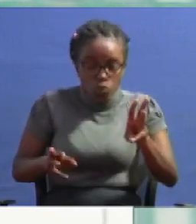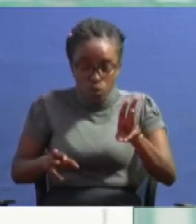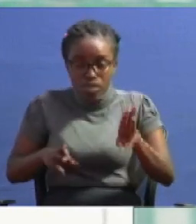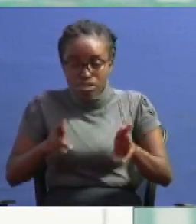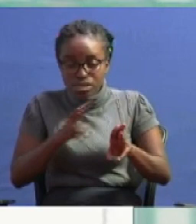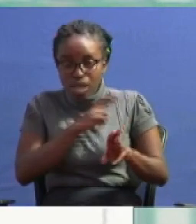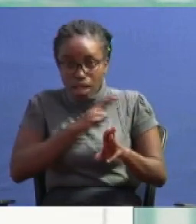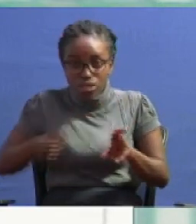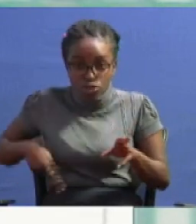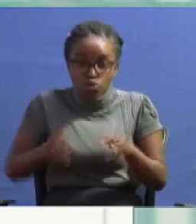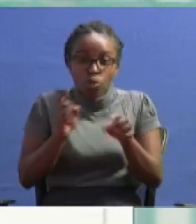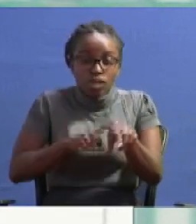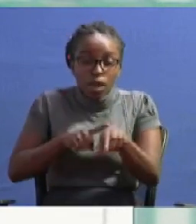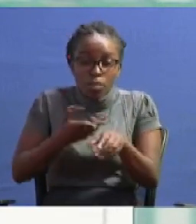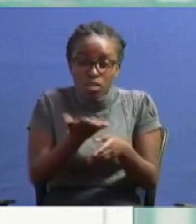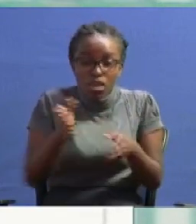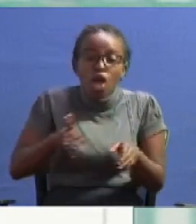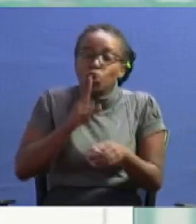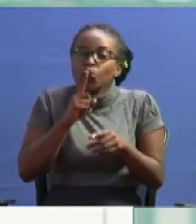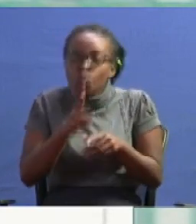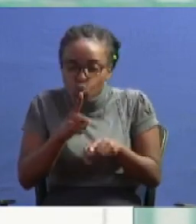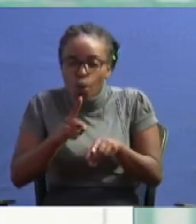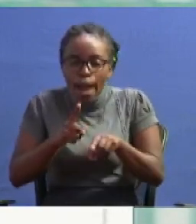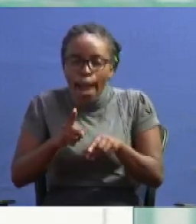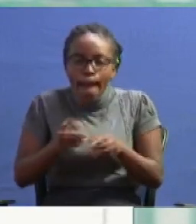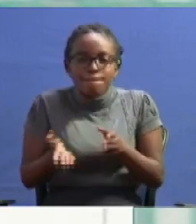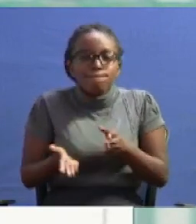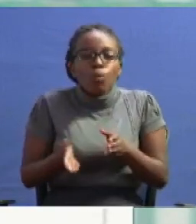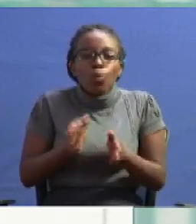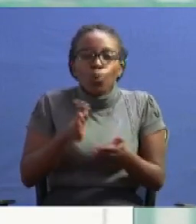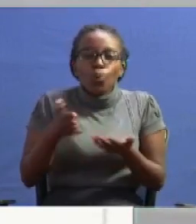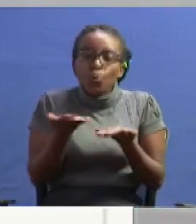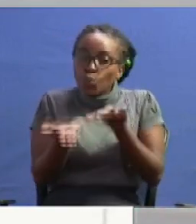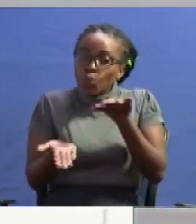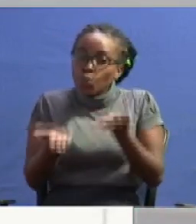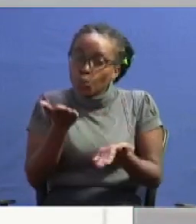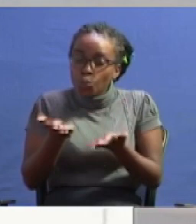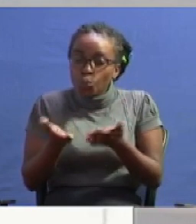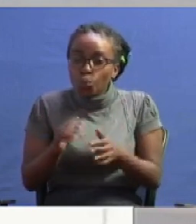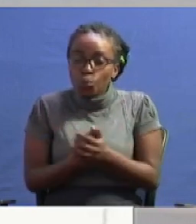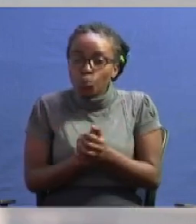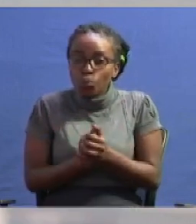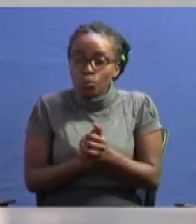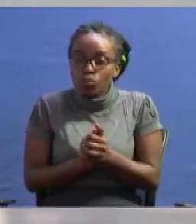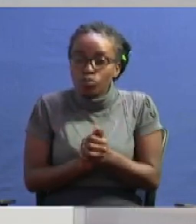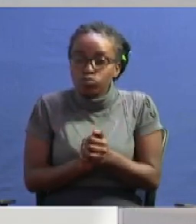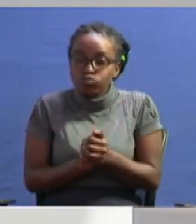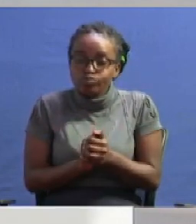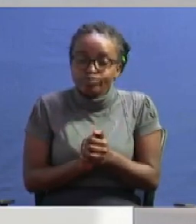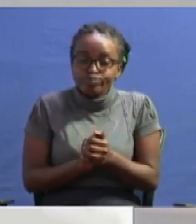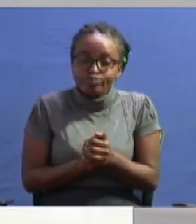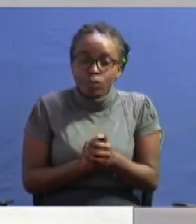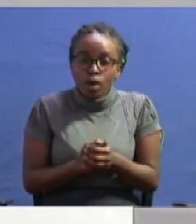need? A fragmented mountain to make sure there is no formidable force to oppose him. Okay. Yeah. And now, the turn of